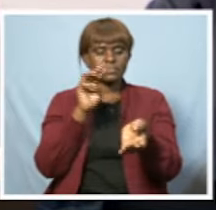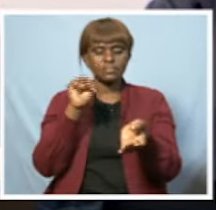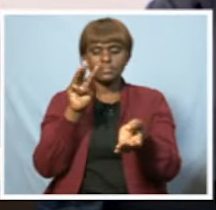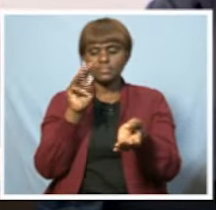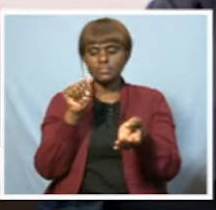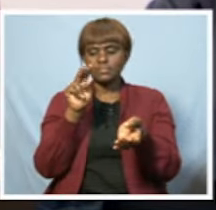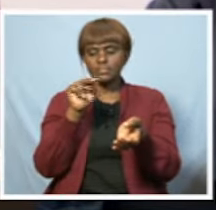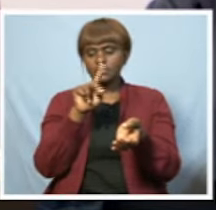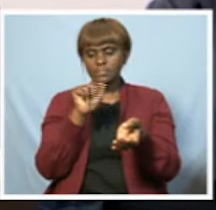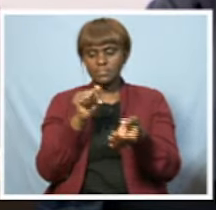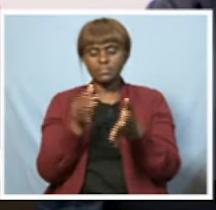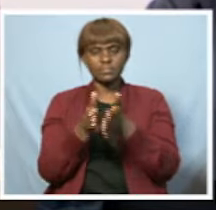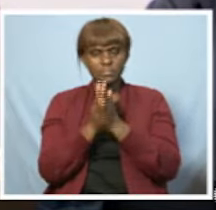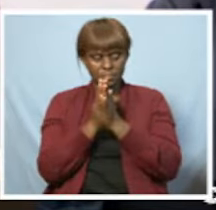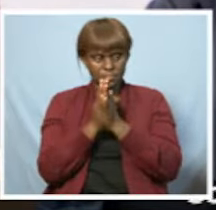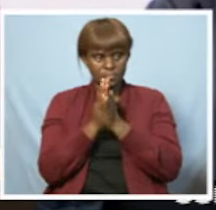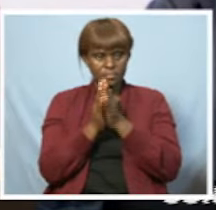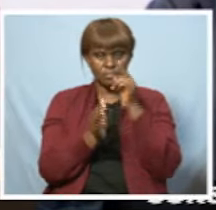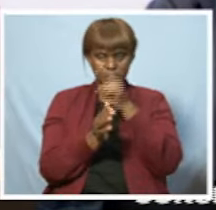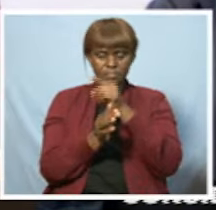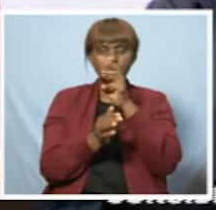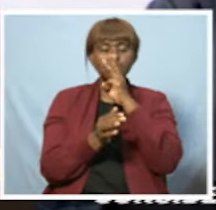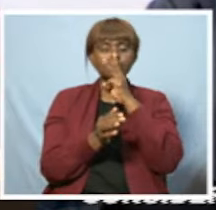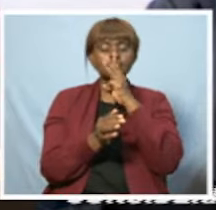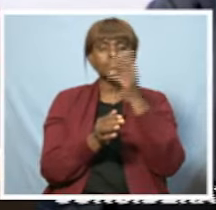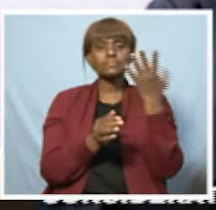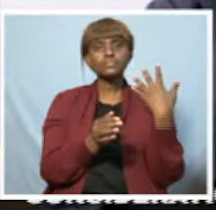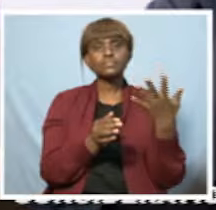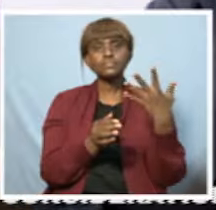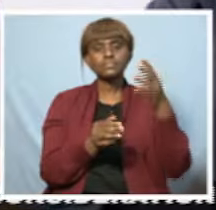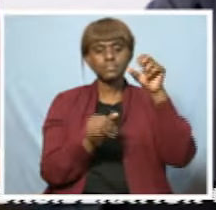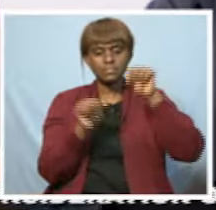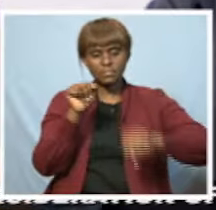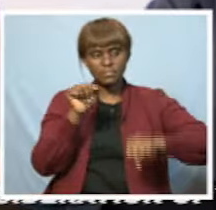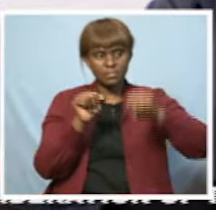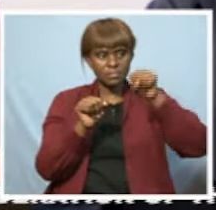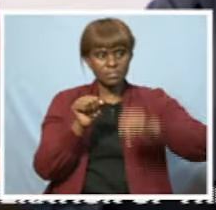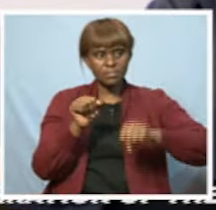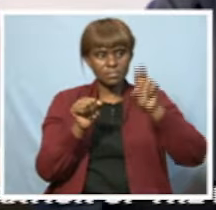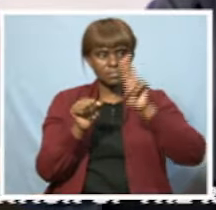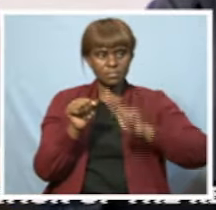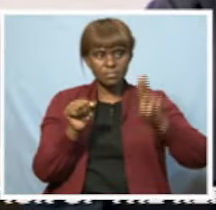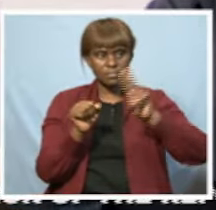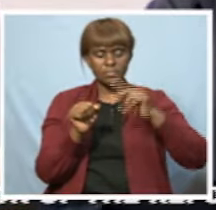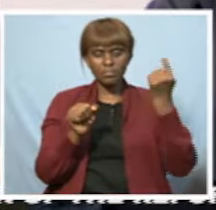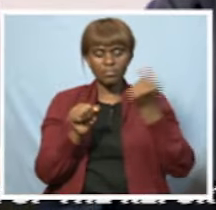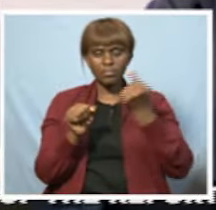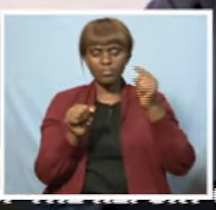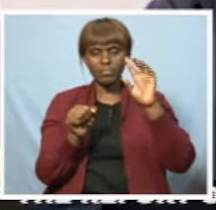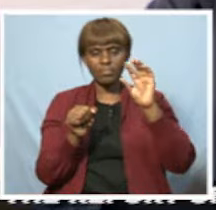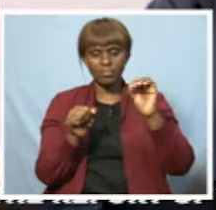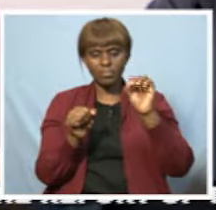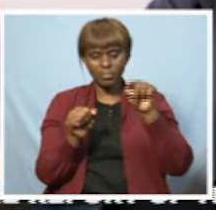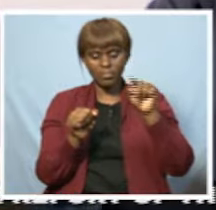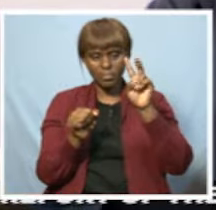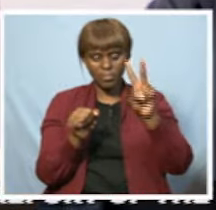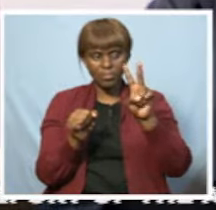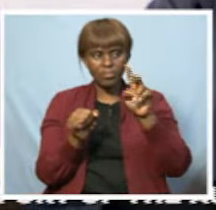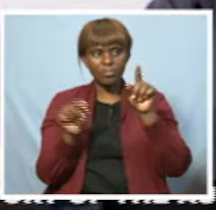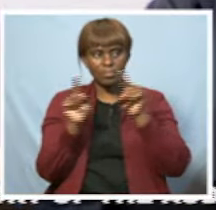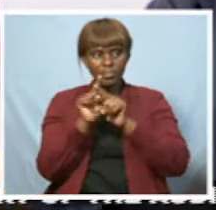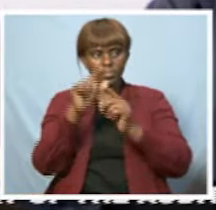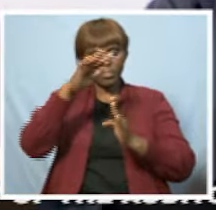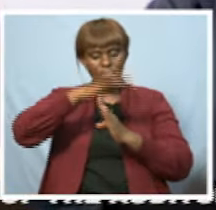terms of flushing, because this bore was a hand pump, and we know the minimum yield for a hand pump is 0.2, and the minimum we